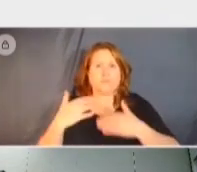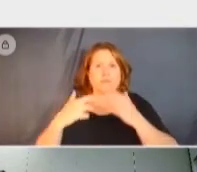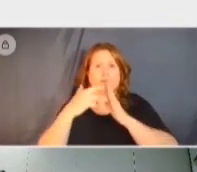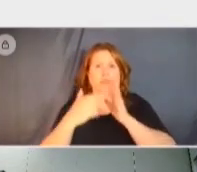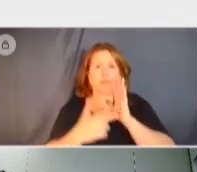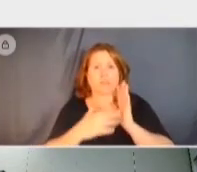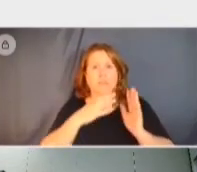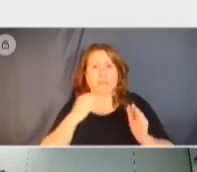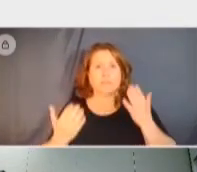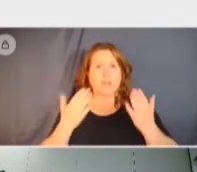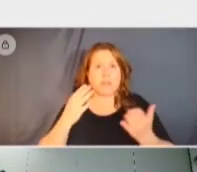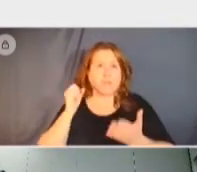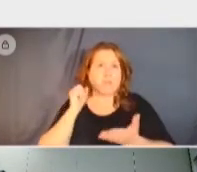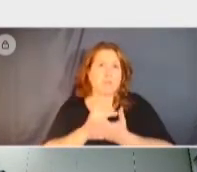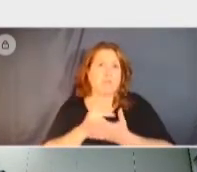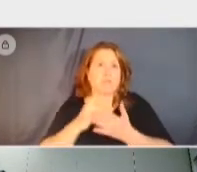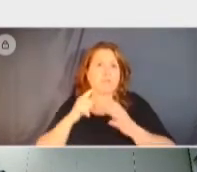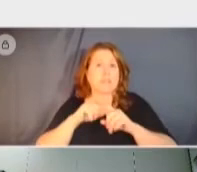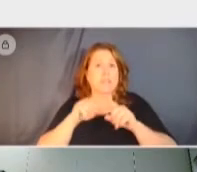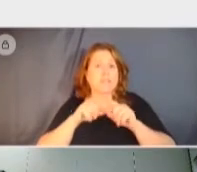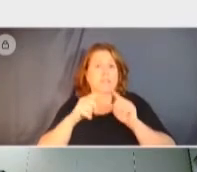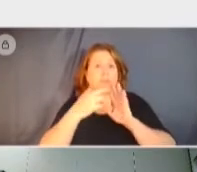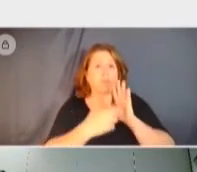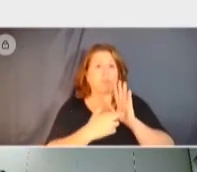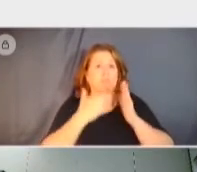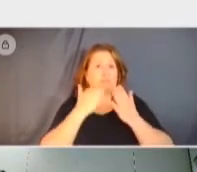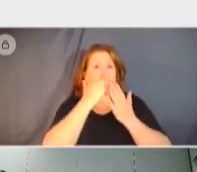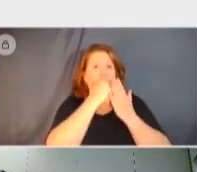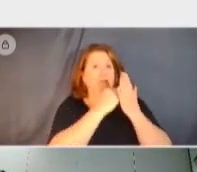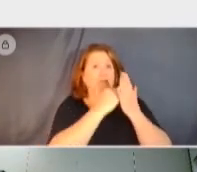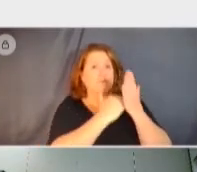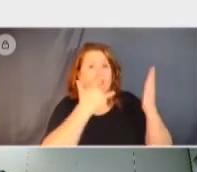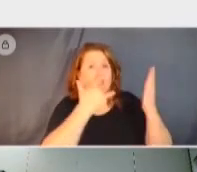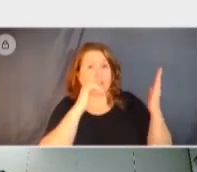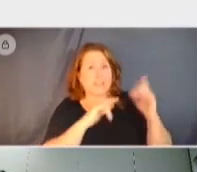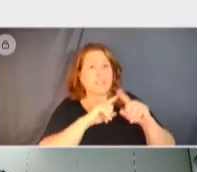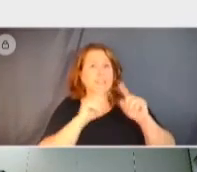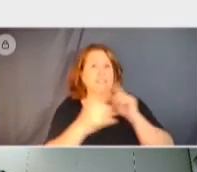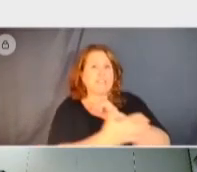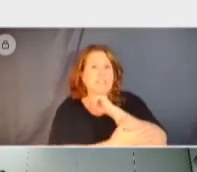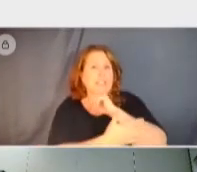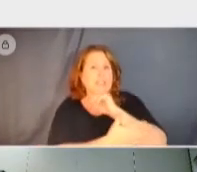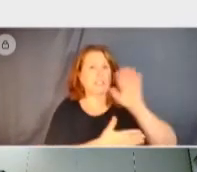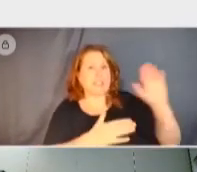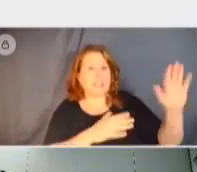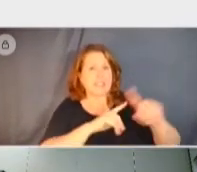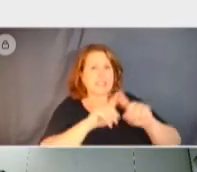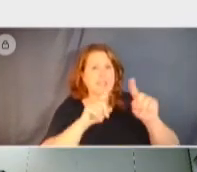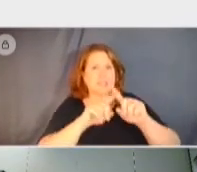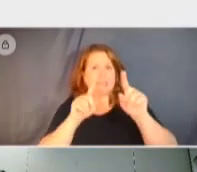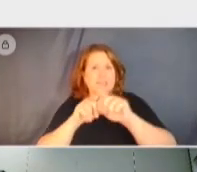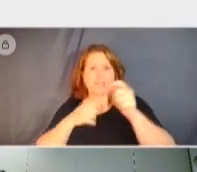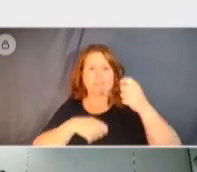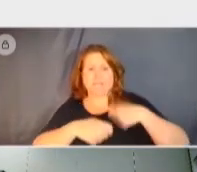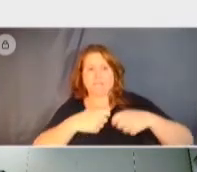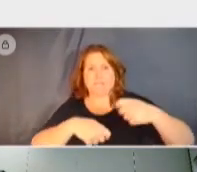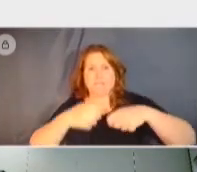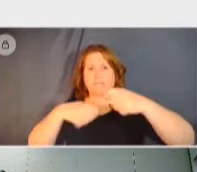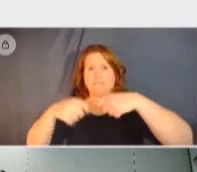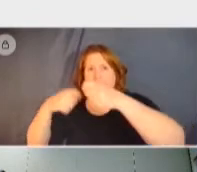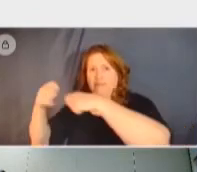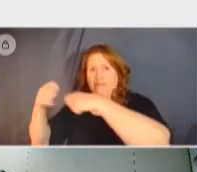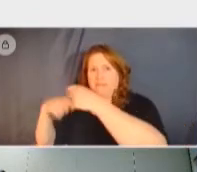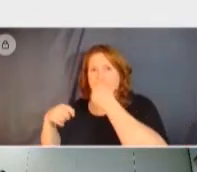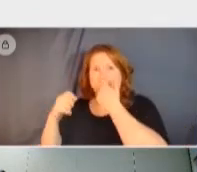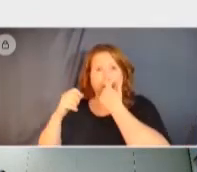board. In addition, a number of counties are expecting delivery of some new machines, and therefore operations staff will be heading out to those counties